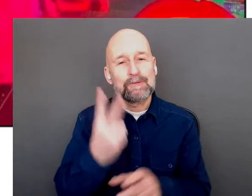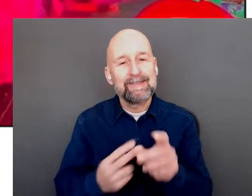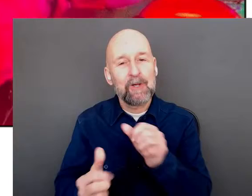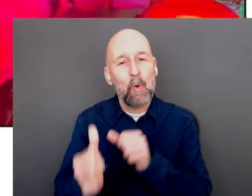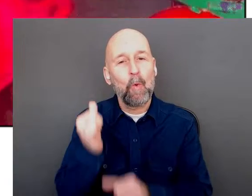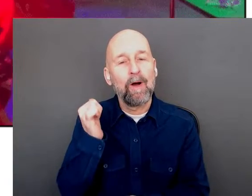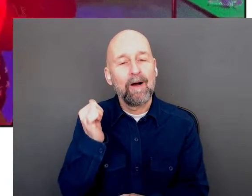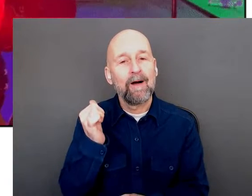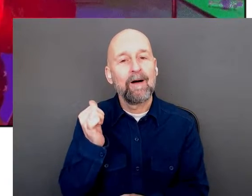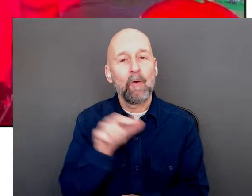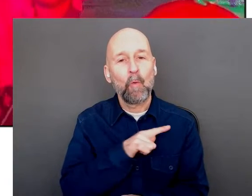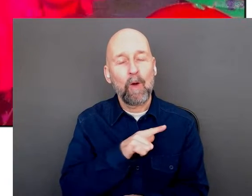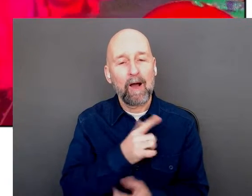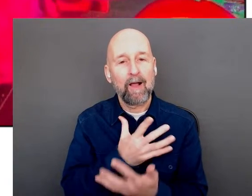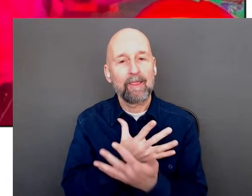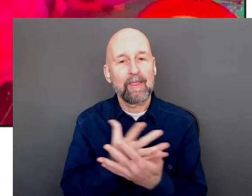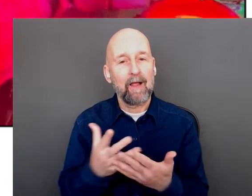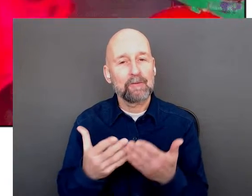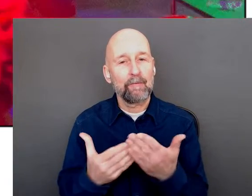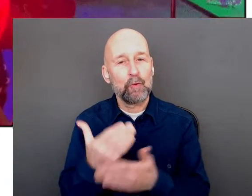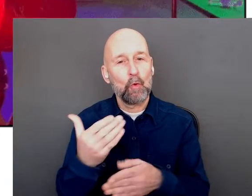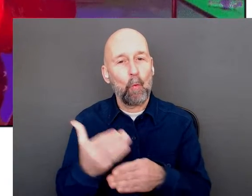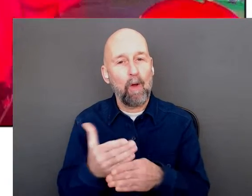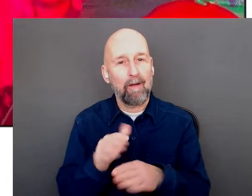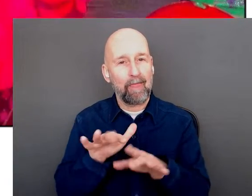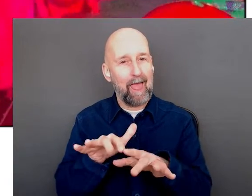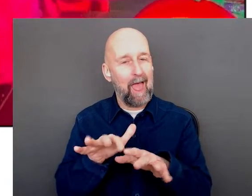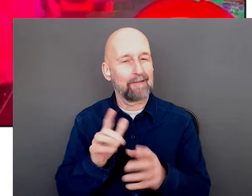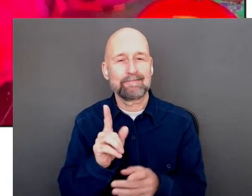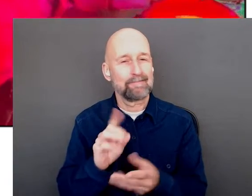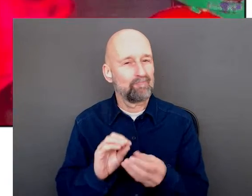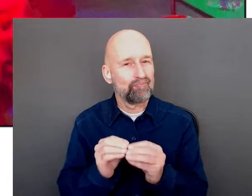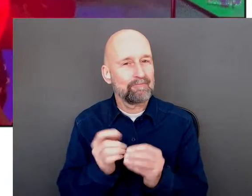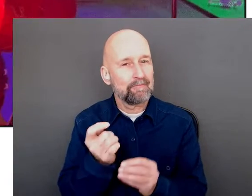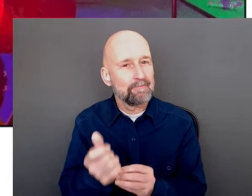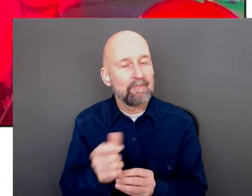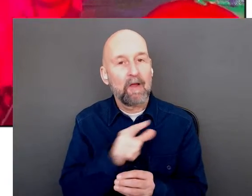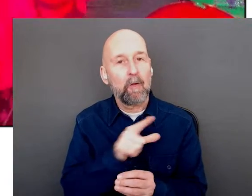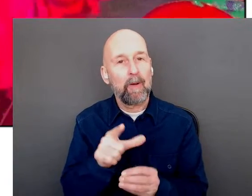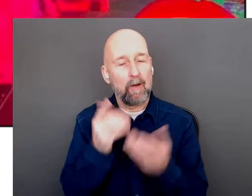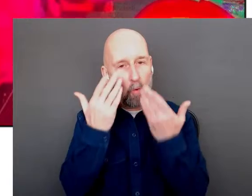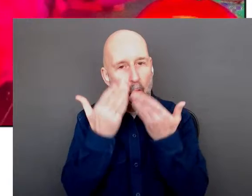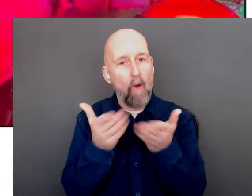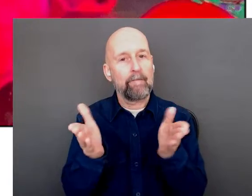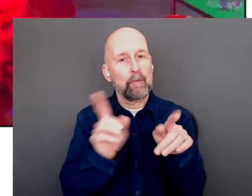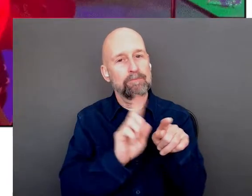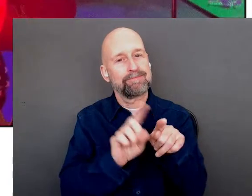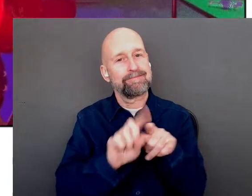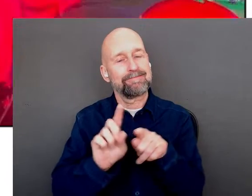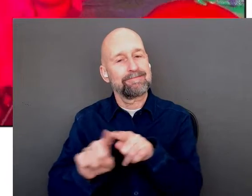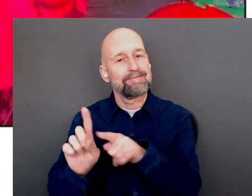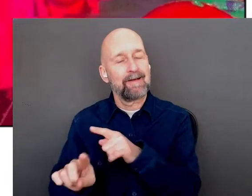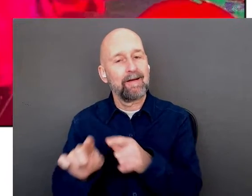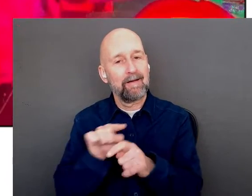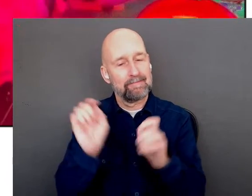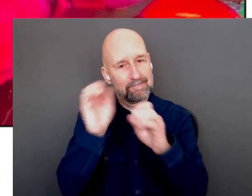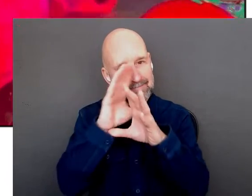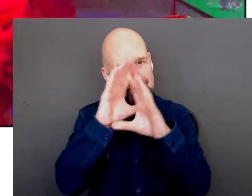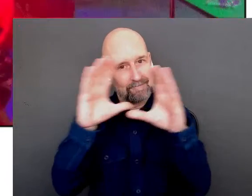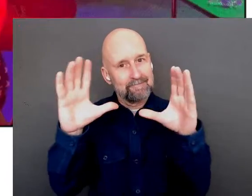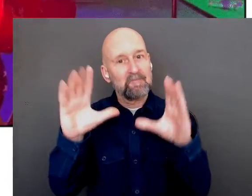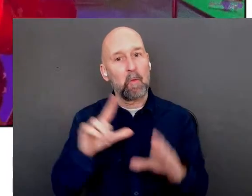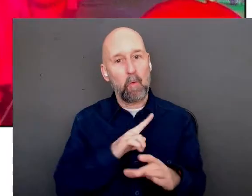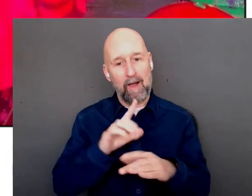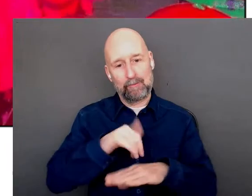lot of new works that we've done, but it's quite an overview of the whole idea that we have behind all of these projects